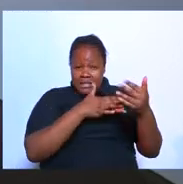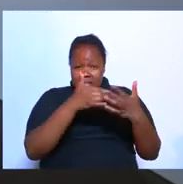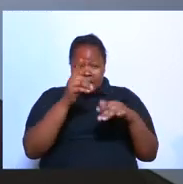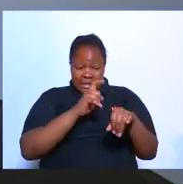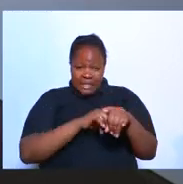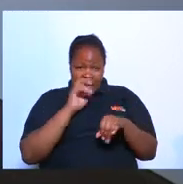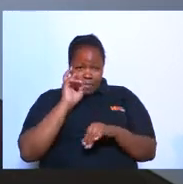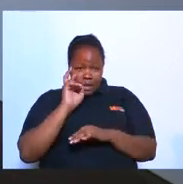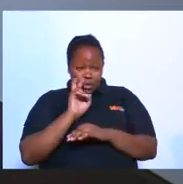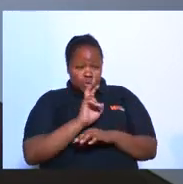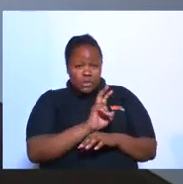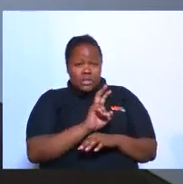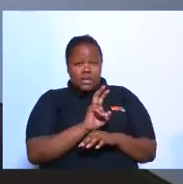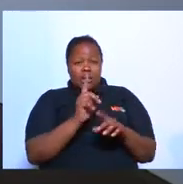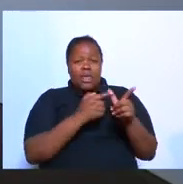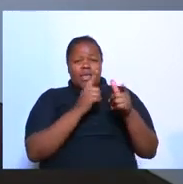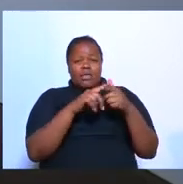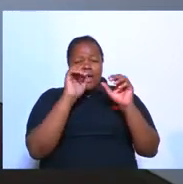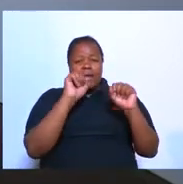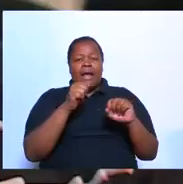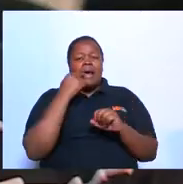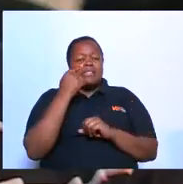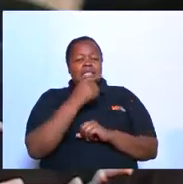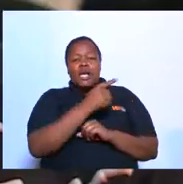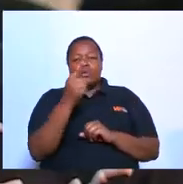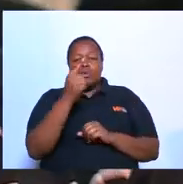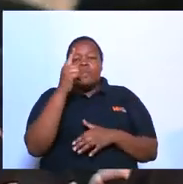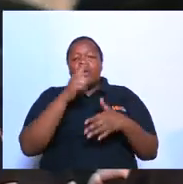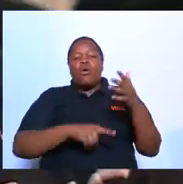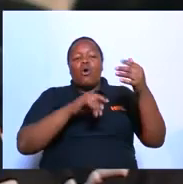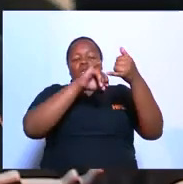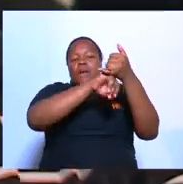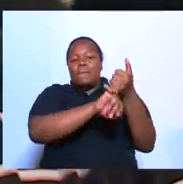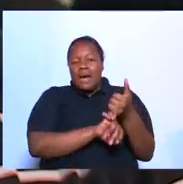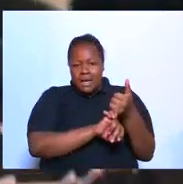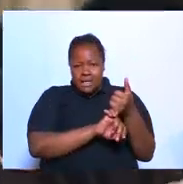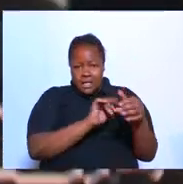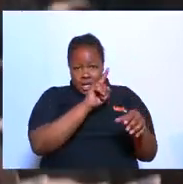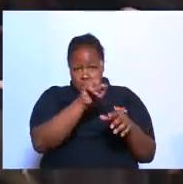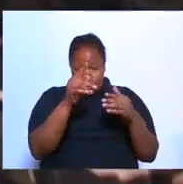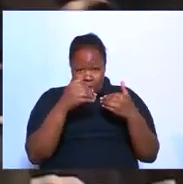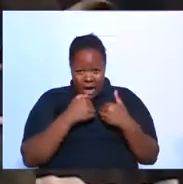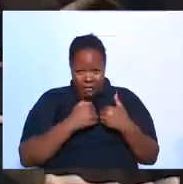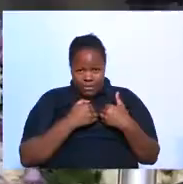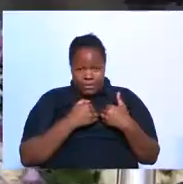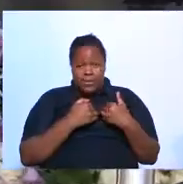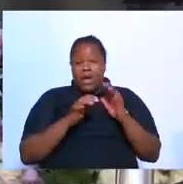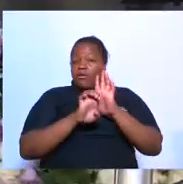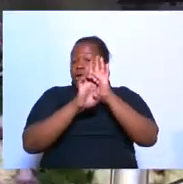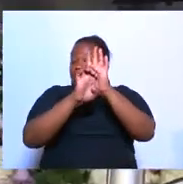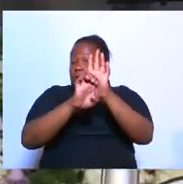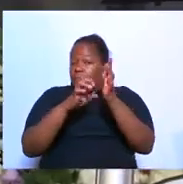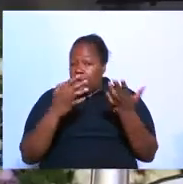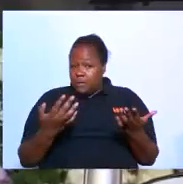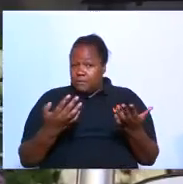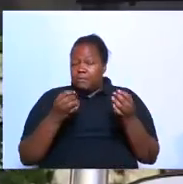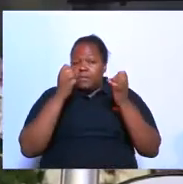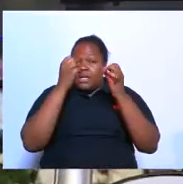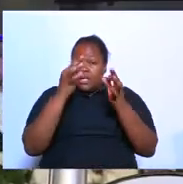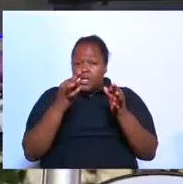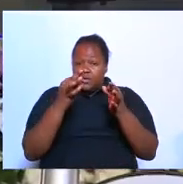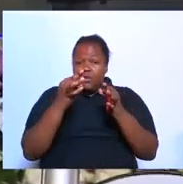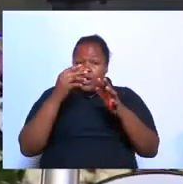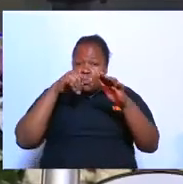see them they will tell you what kind of marriage your person you you have like this one if you get into